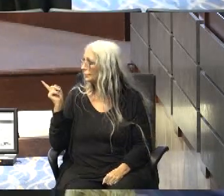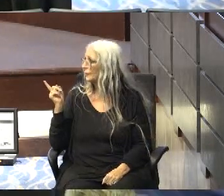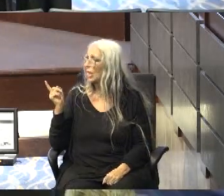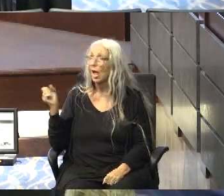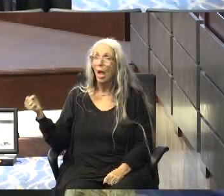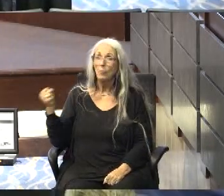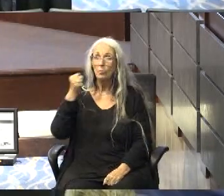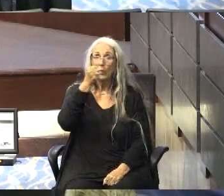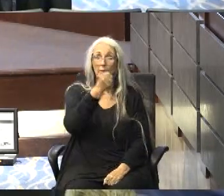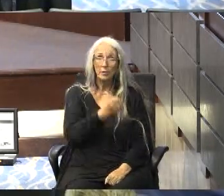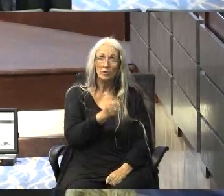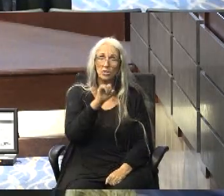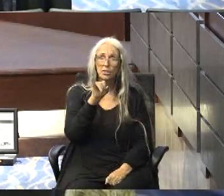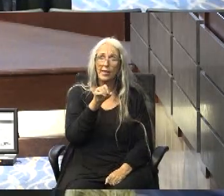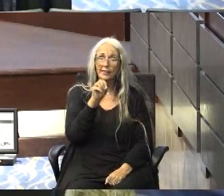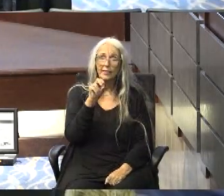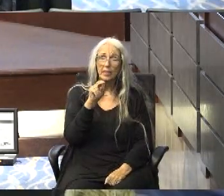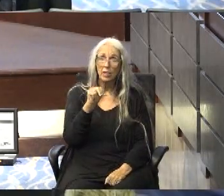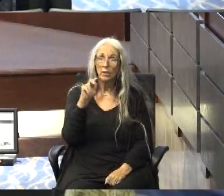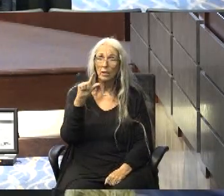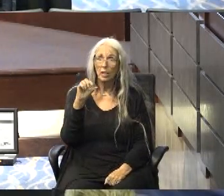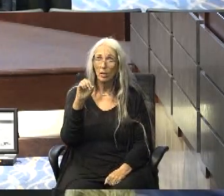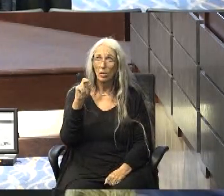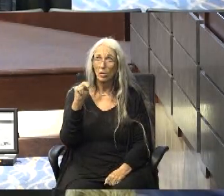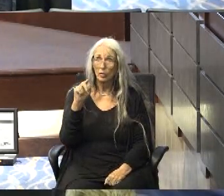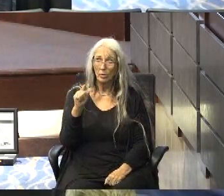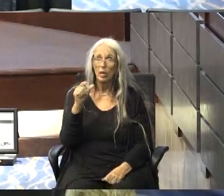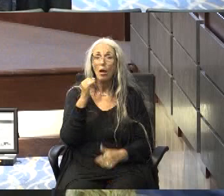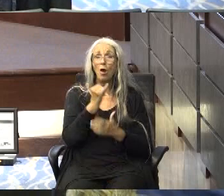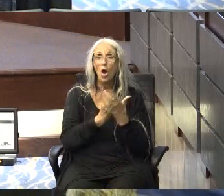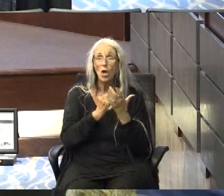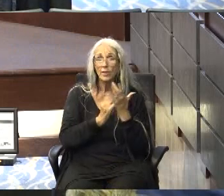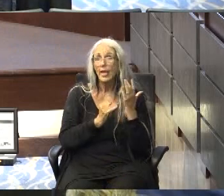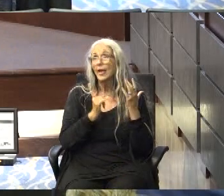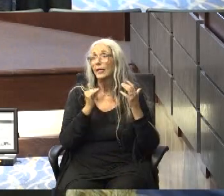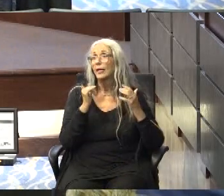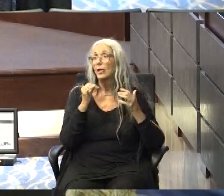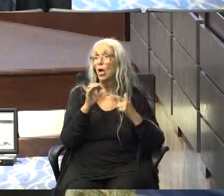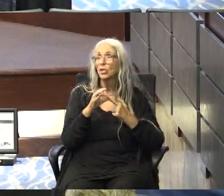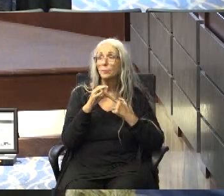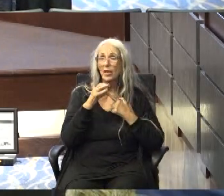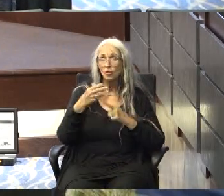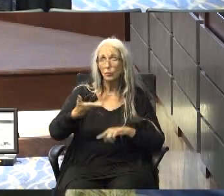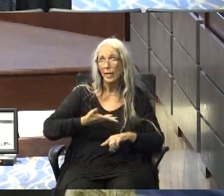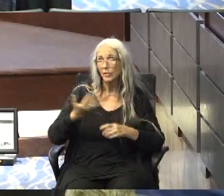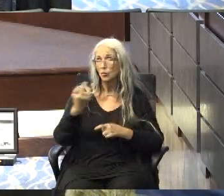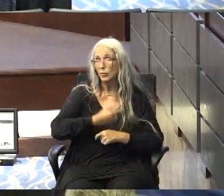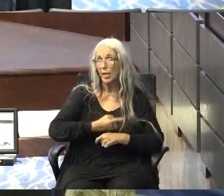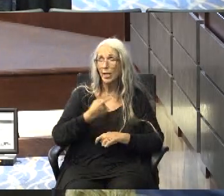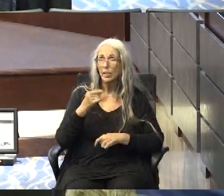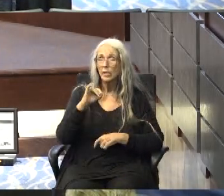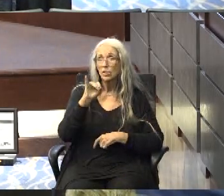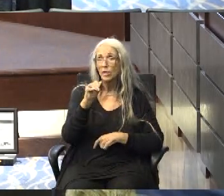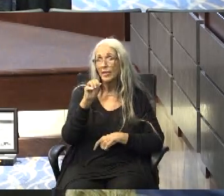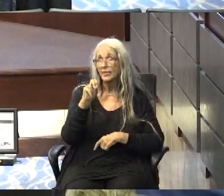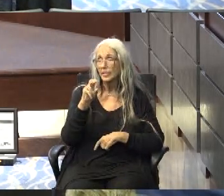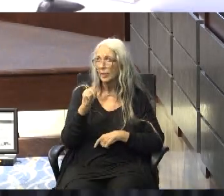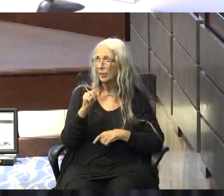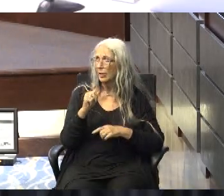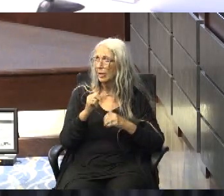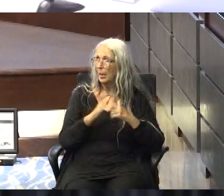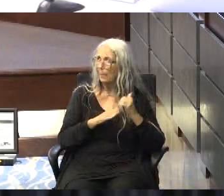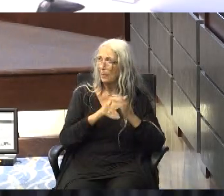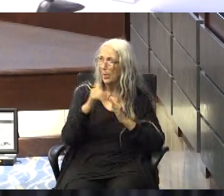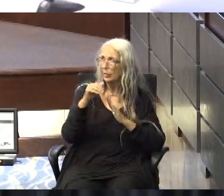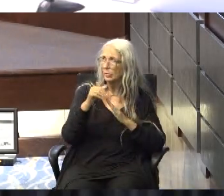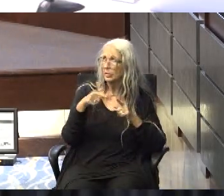Fiona. Jason Long is our architect with OMA, and he's our special guest today. Jason, we built the slide before we knew you